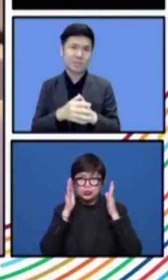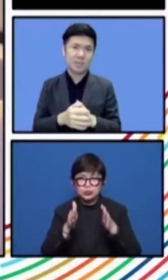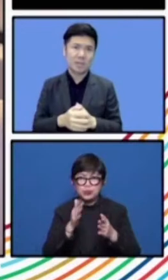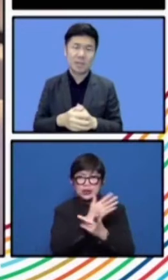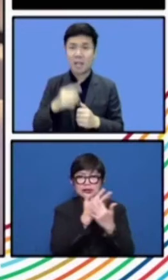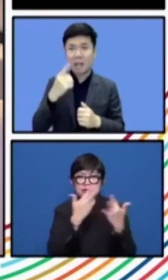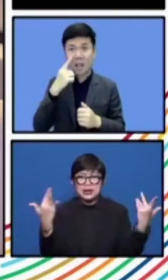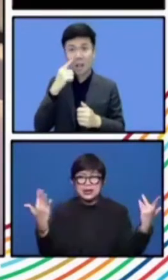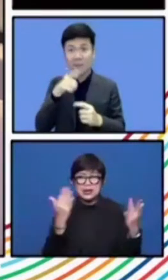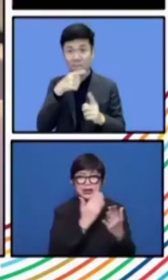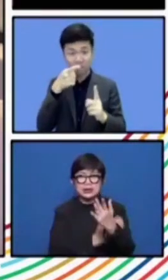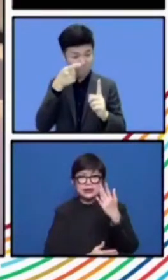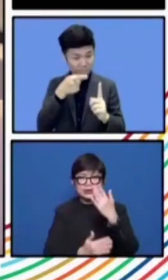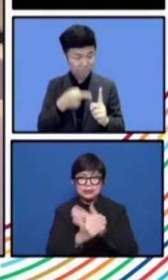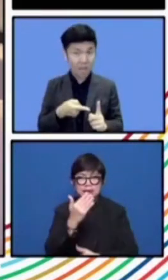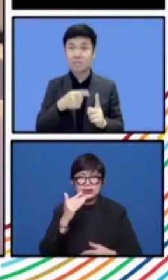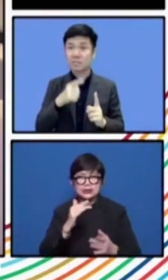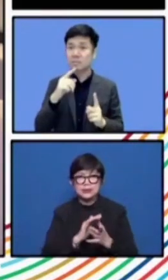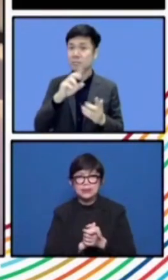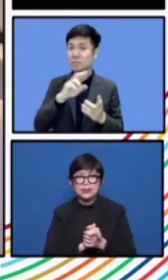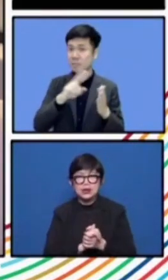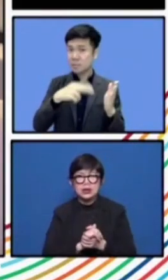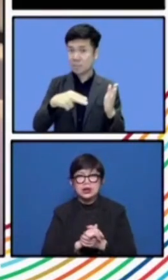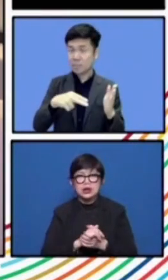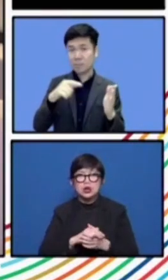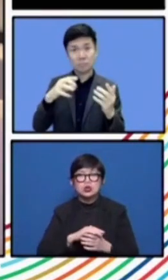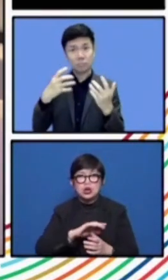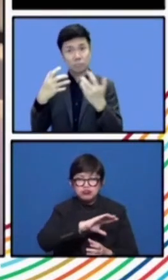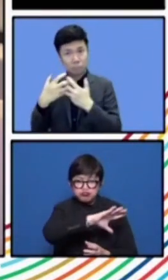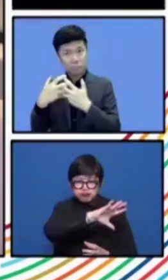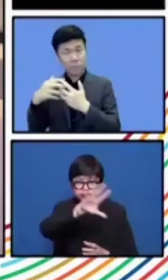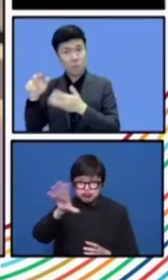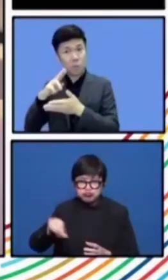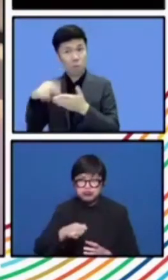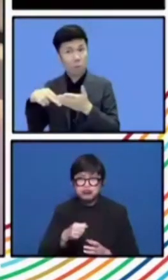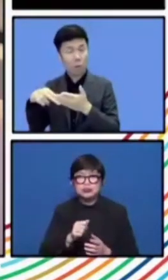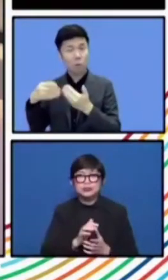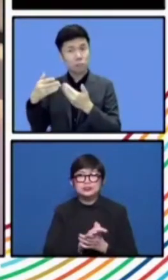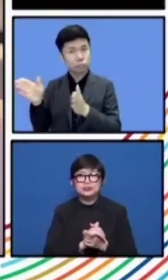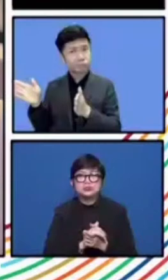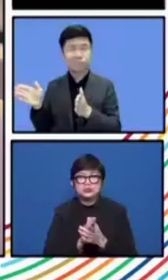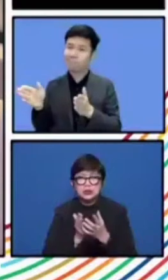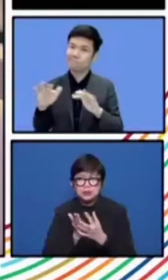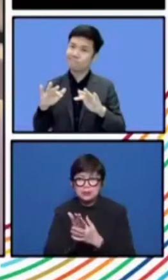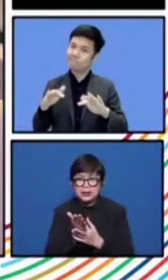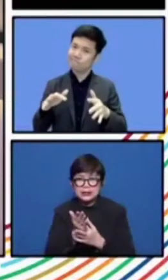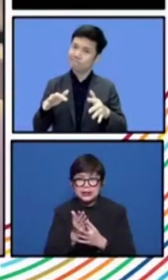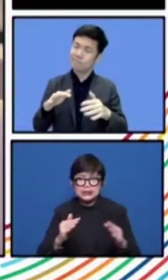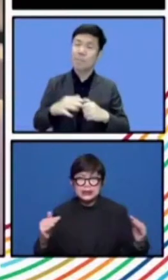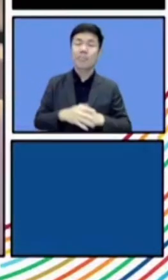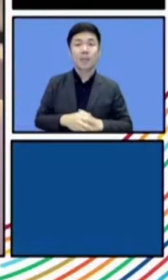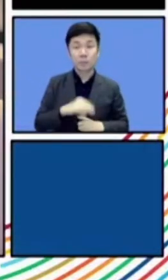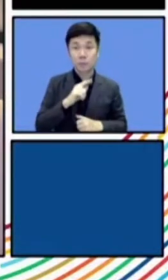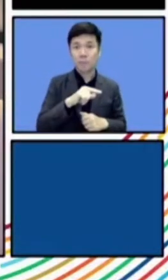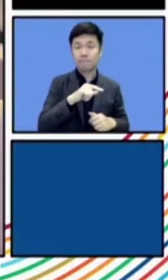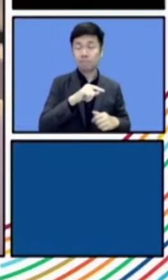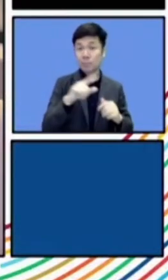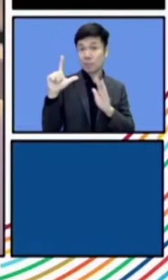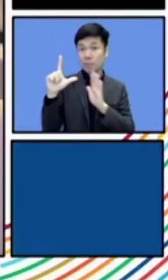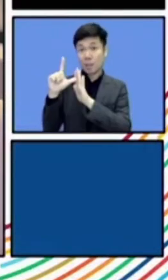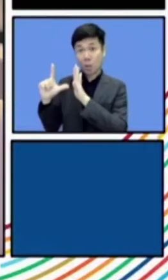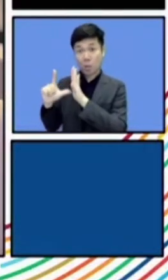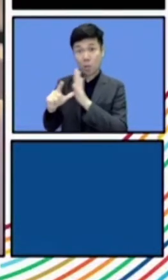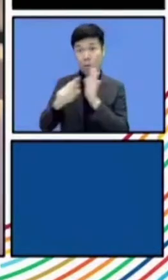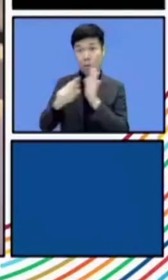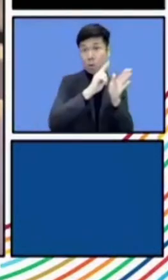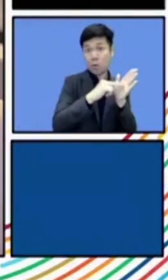this erpd have not been fully weeded out of general laws and therefore to accelerate the harmonization of national legislation